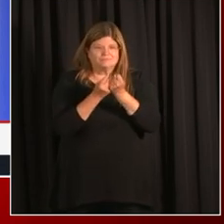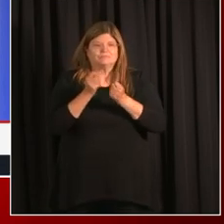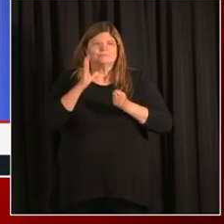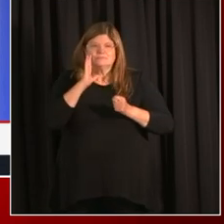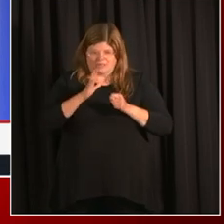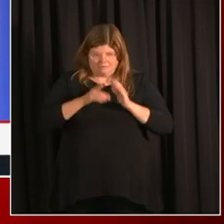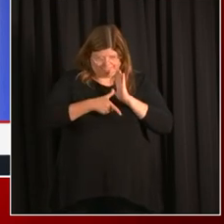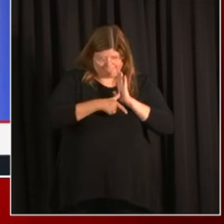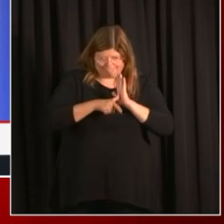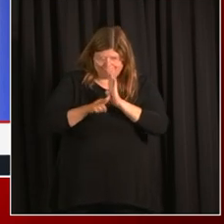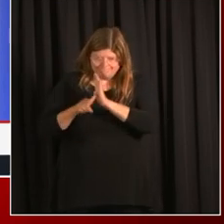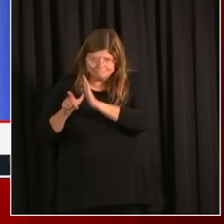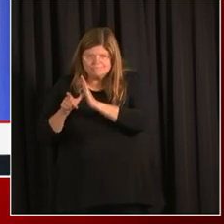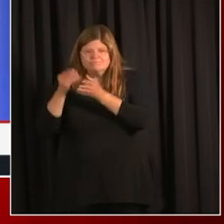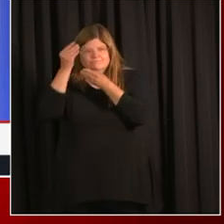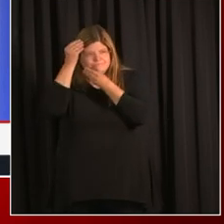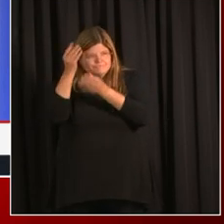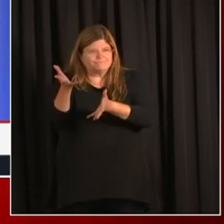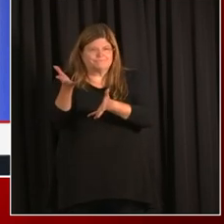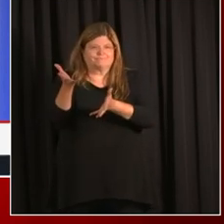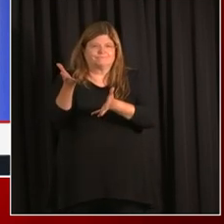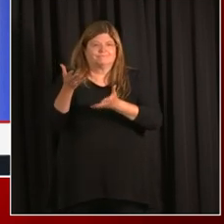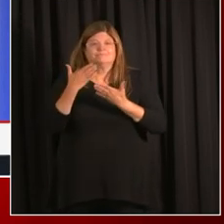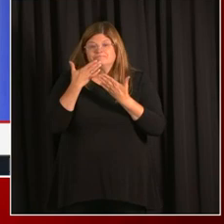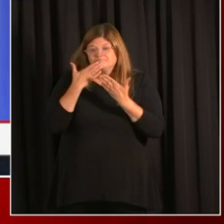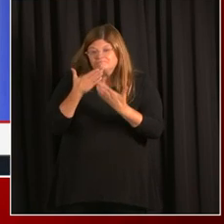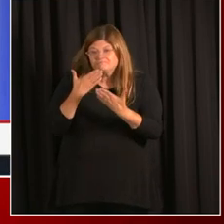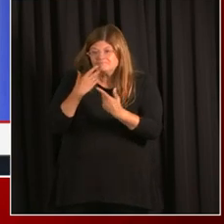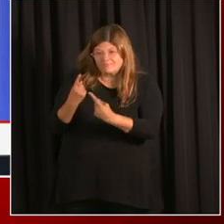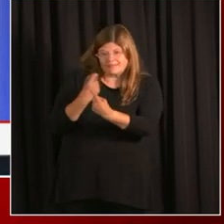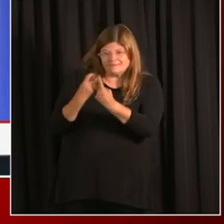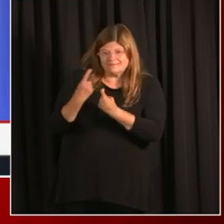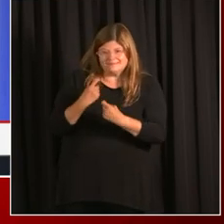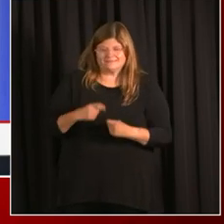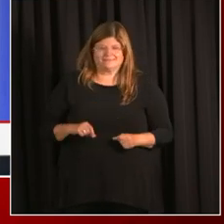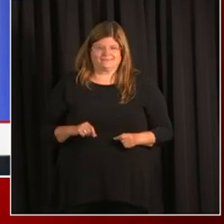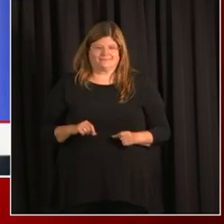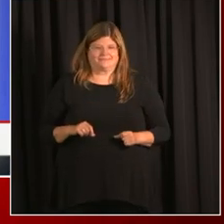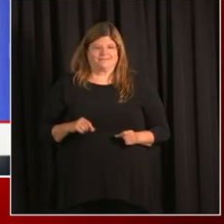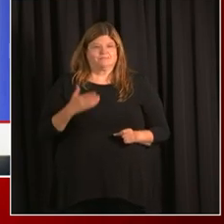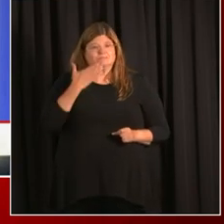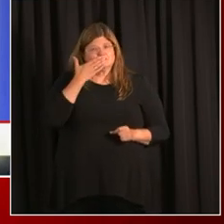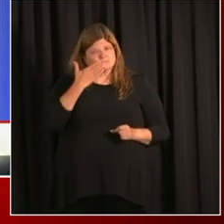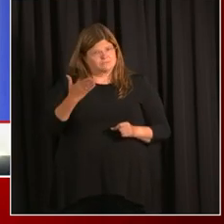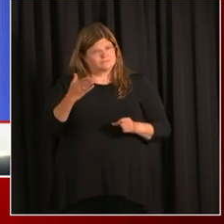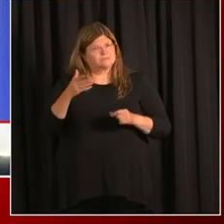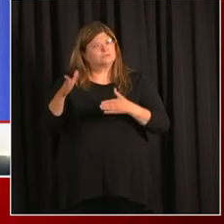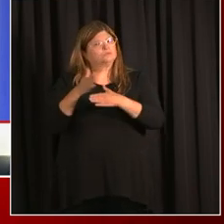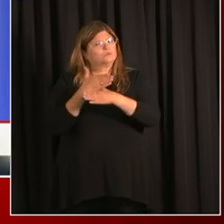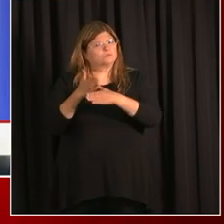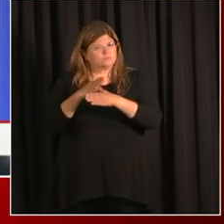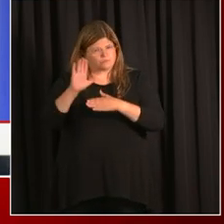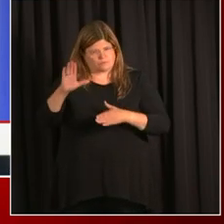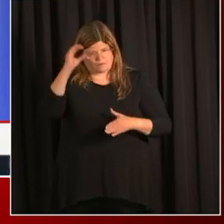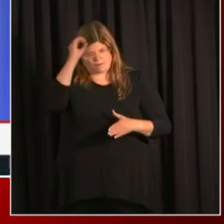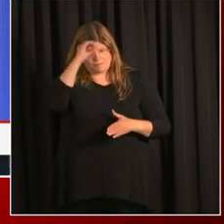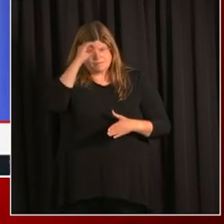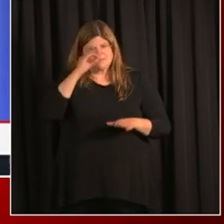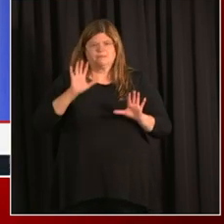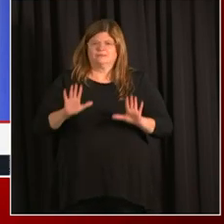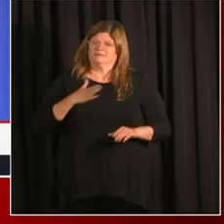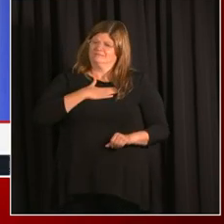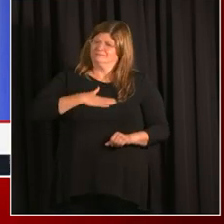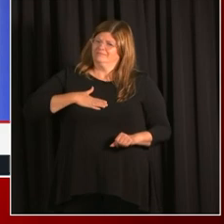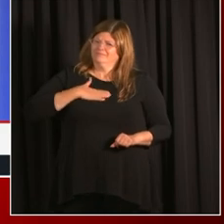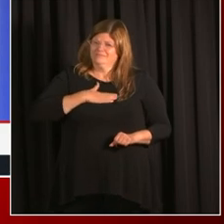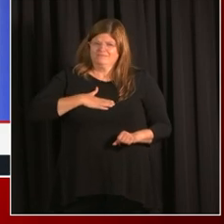that information. So we thank you for the question or for the comment and sharing that information, but please feel free